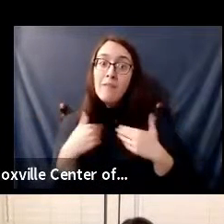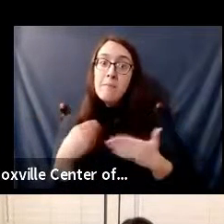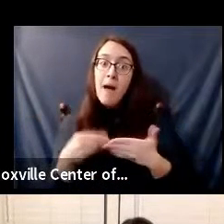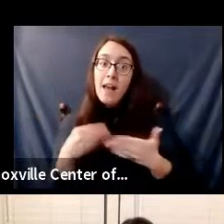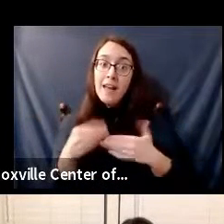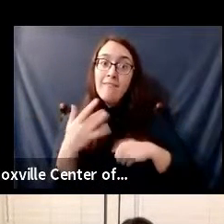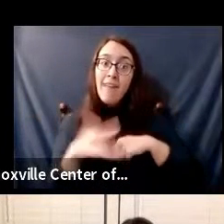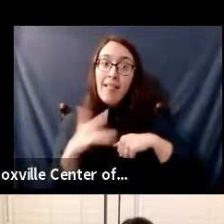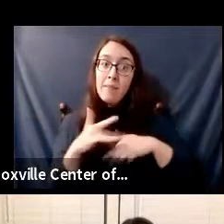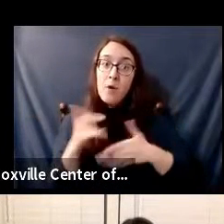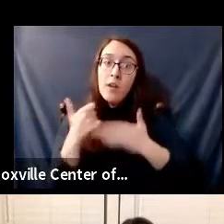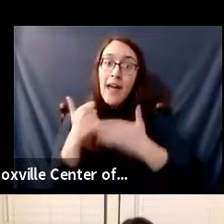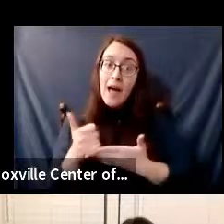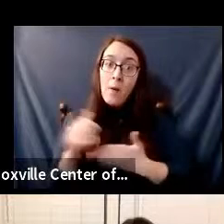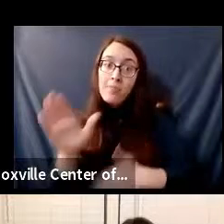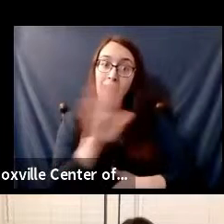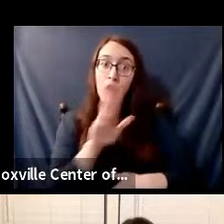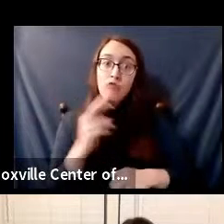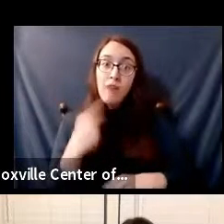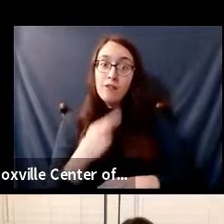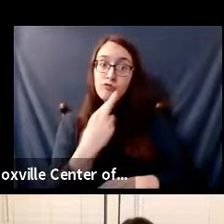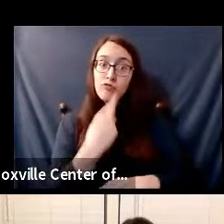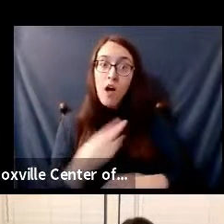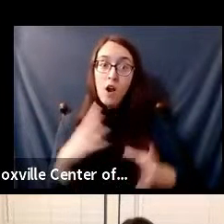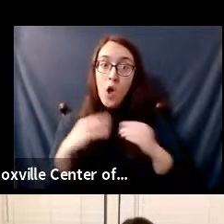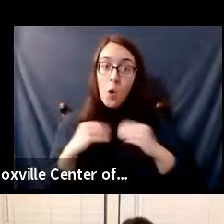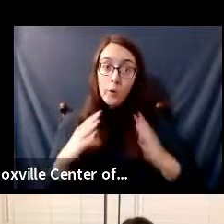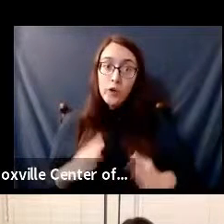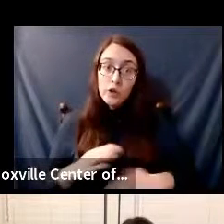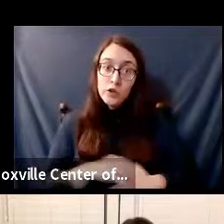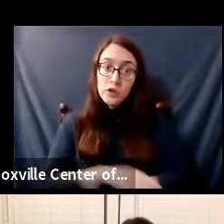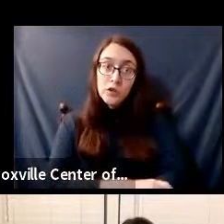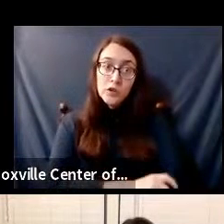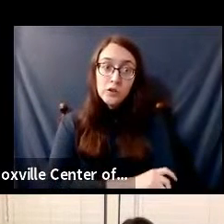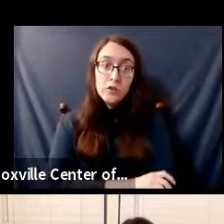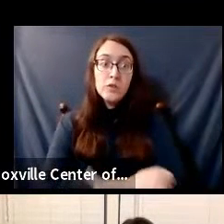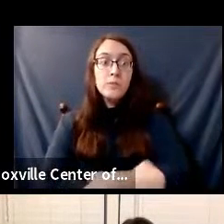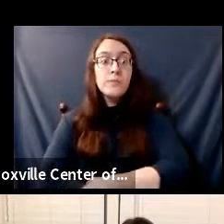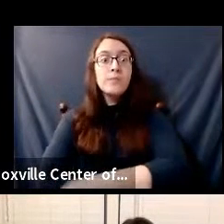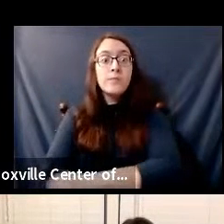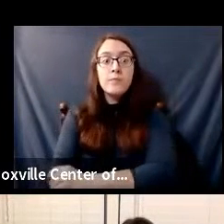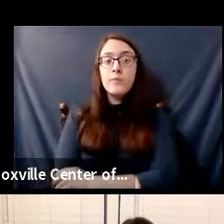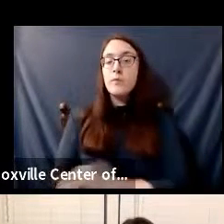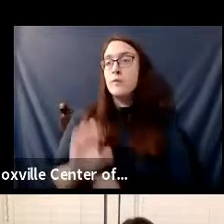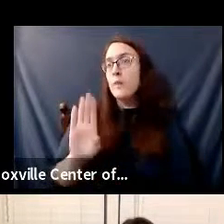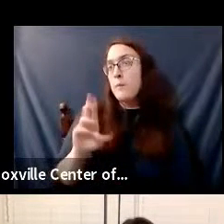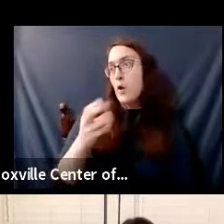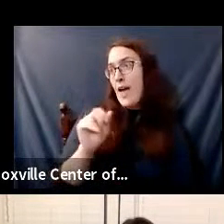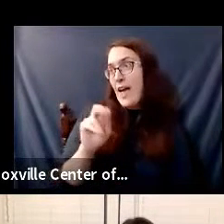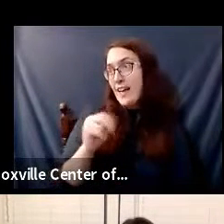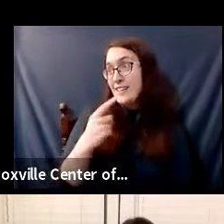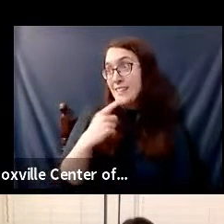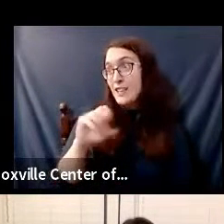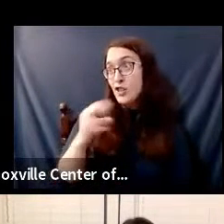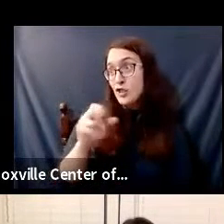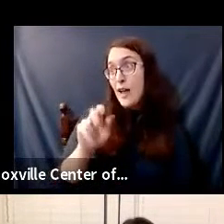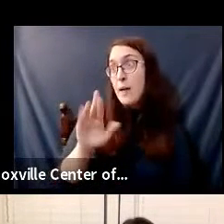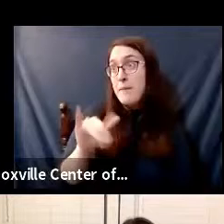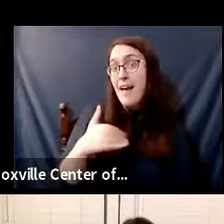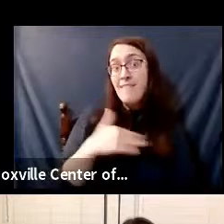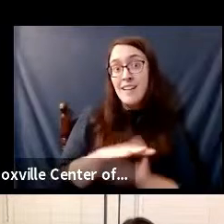their restaurateurs. correct. Right, Shelby actually has a pretty nice grant program for businesses, if you go and look at